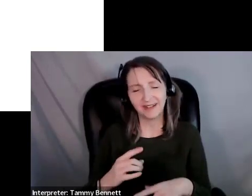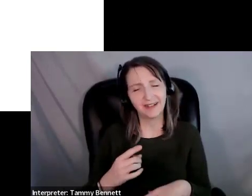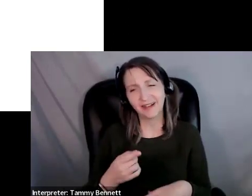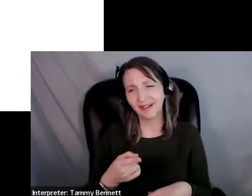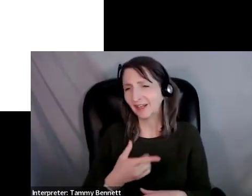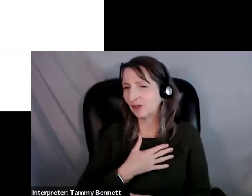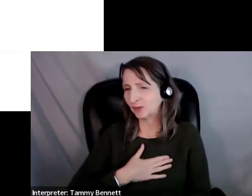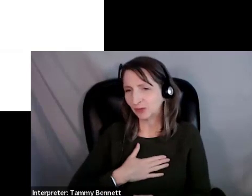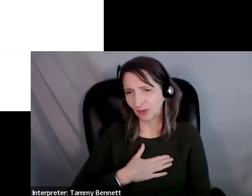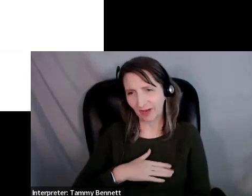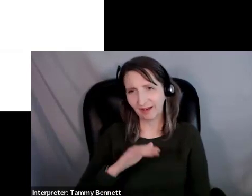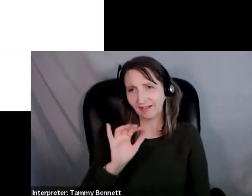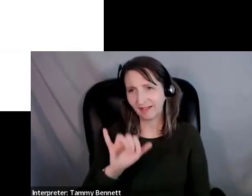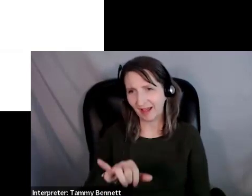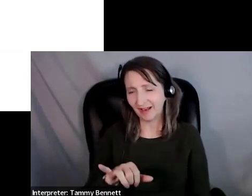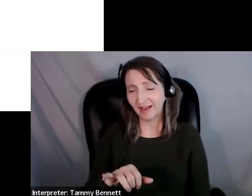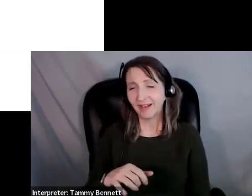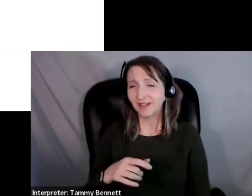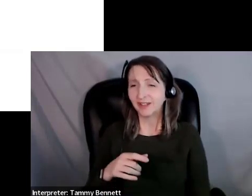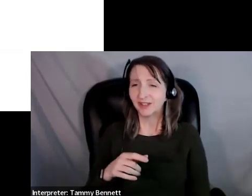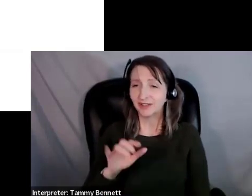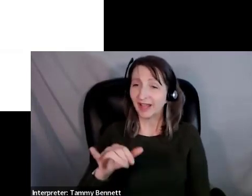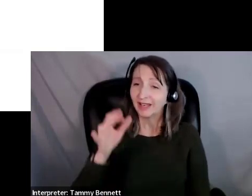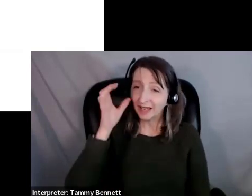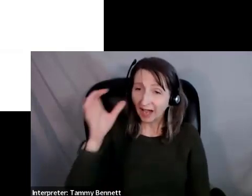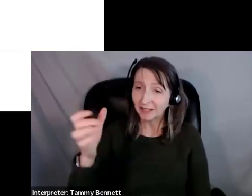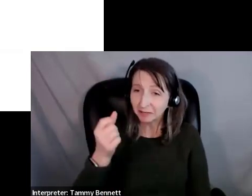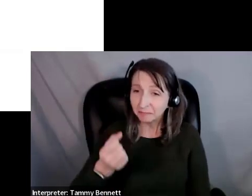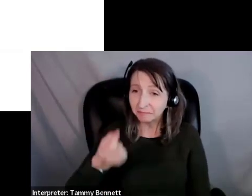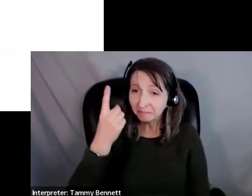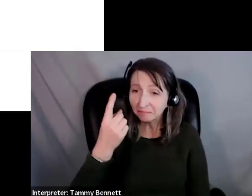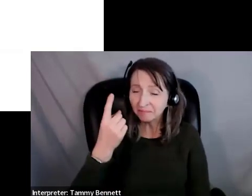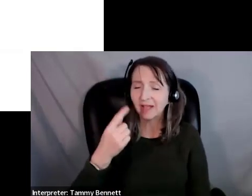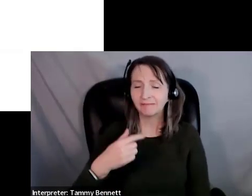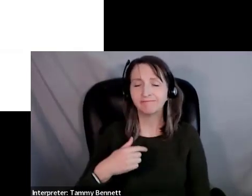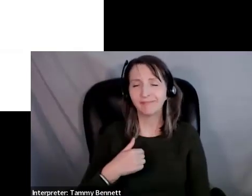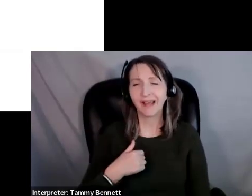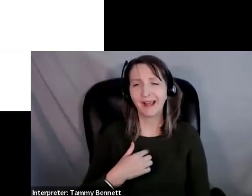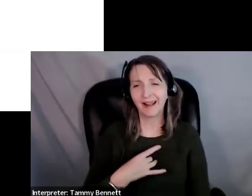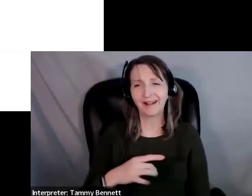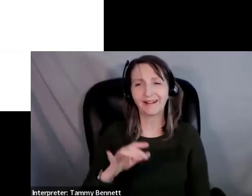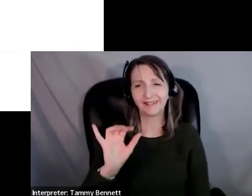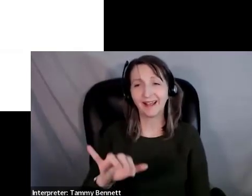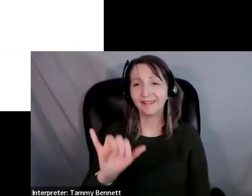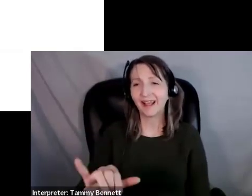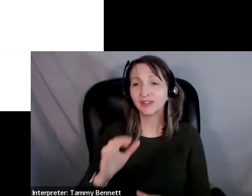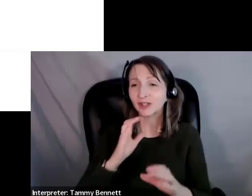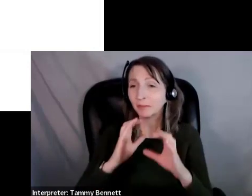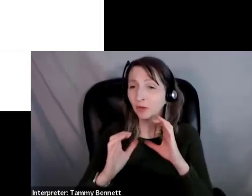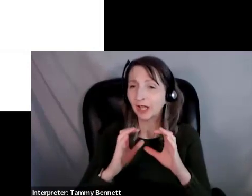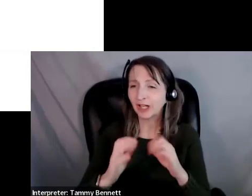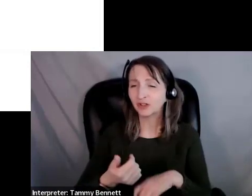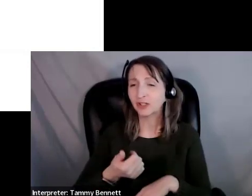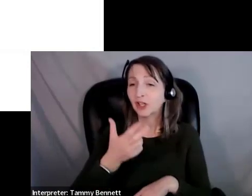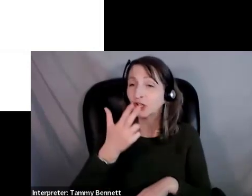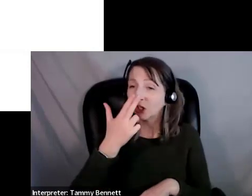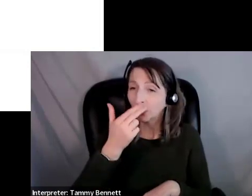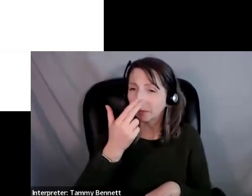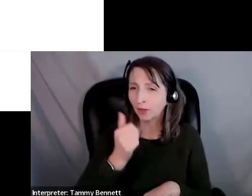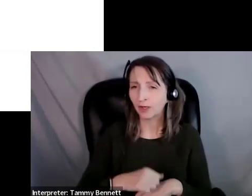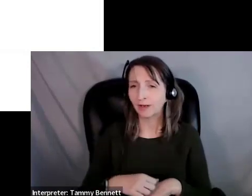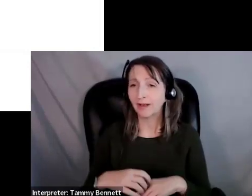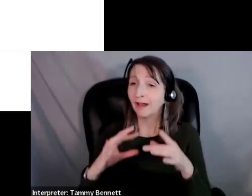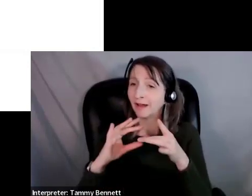um, things and generalizing that concept. And I loved it because again, that is communication that is humor that is commenting. Um,